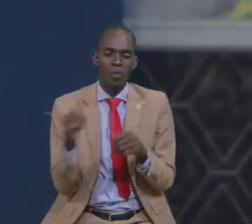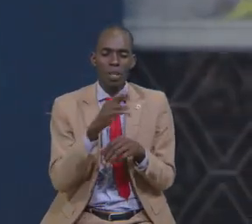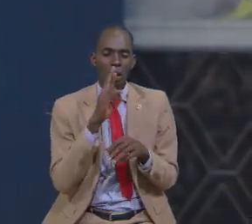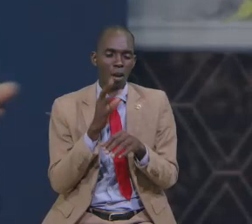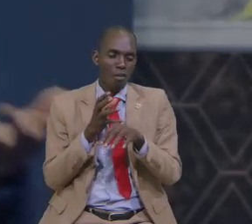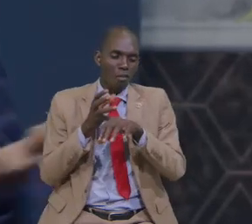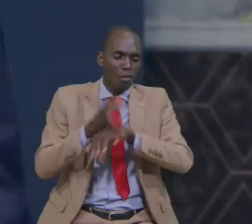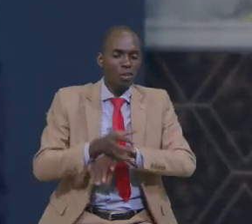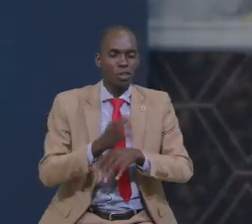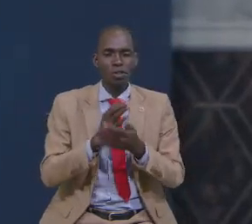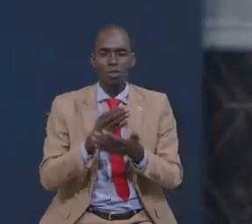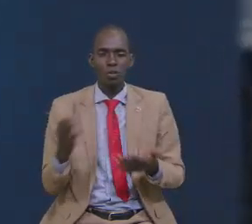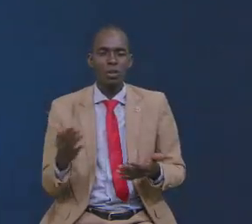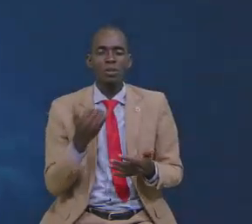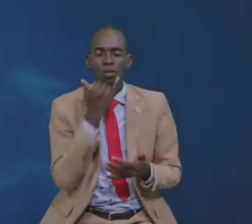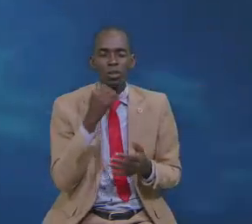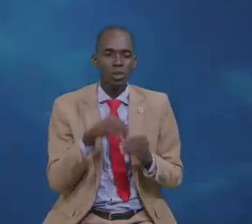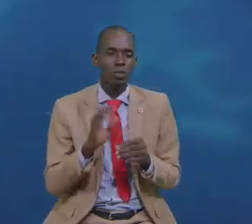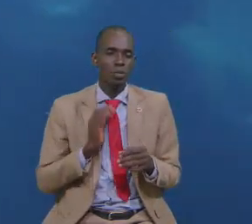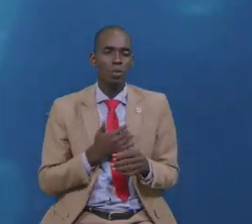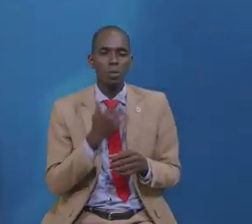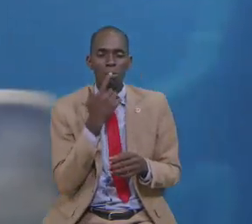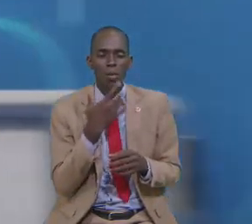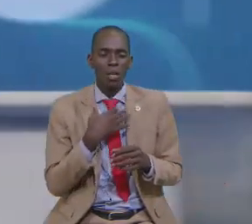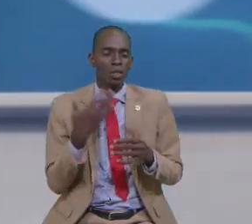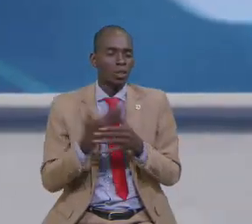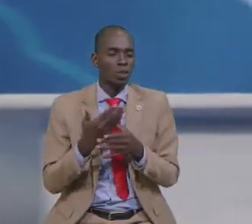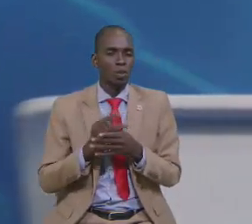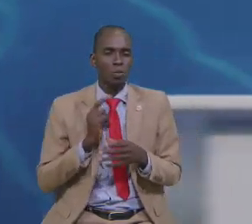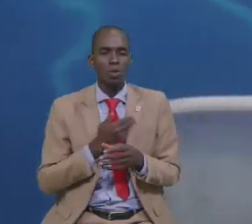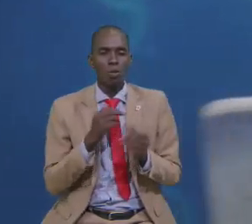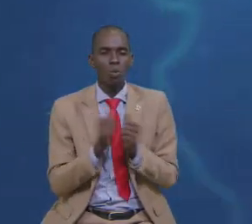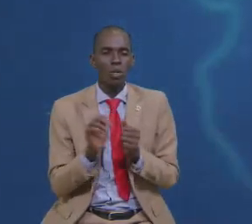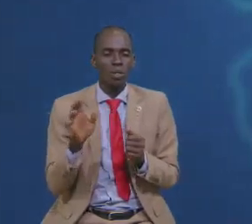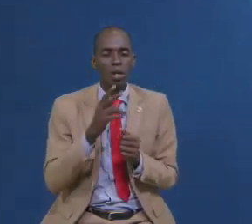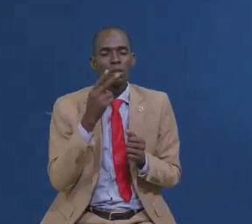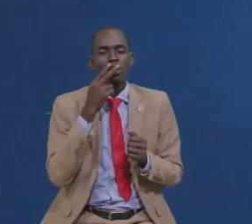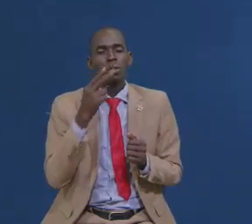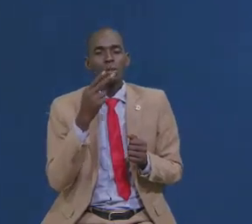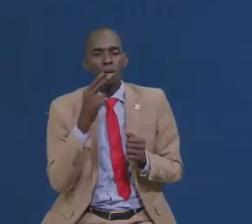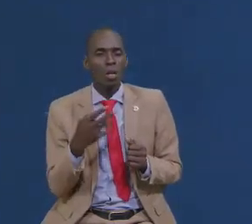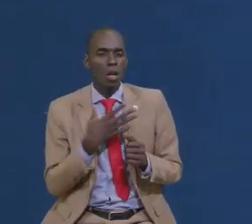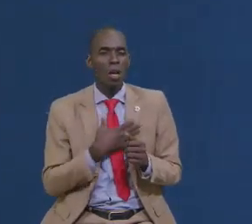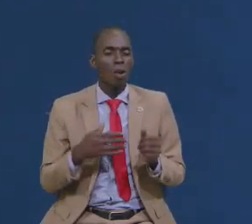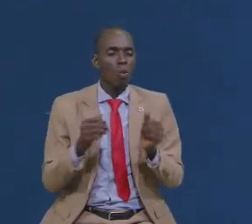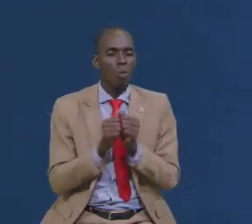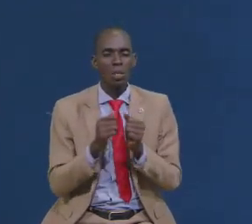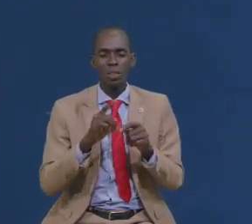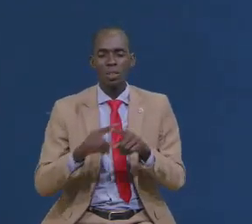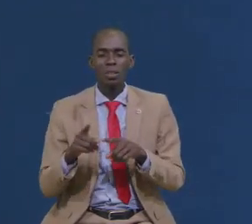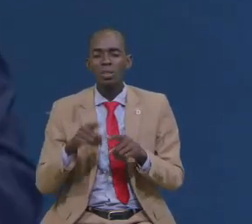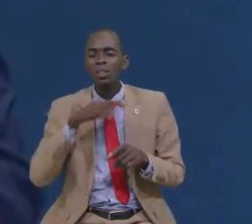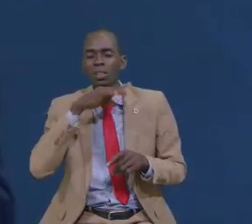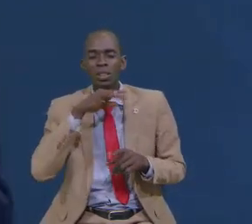us with their secrets with their tobacco and what their marijuana and what their that she talk and